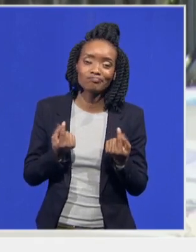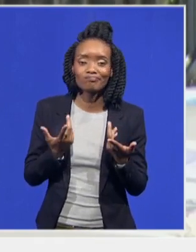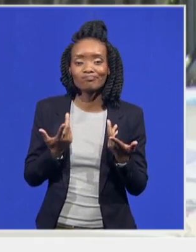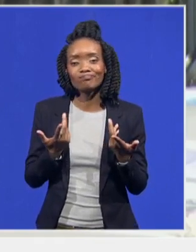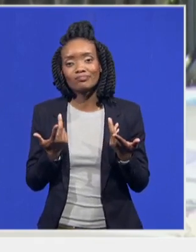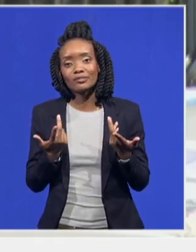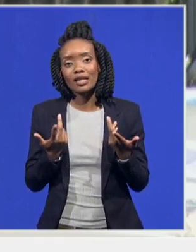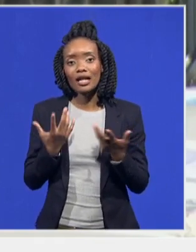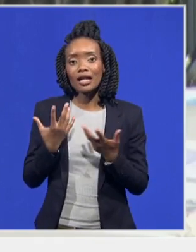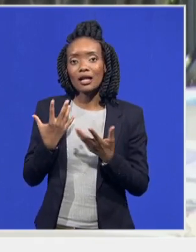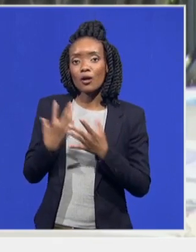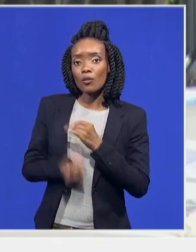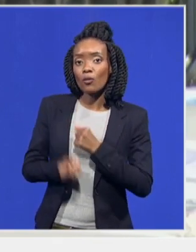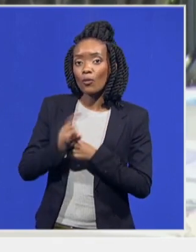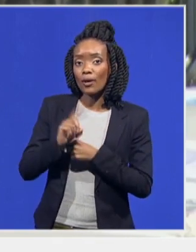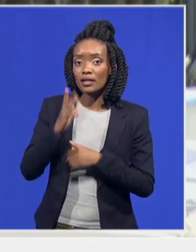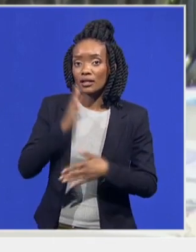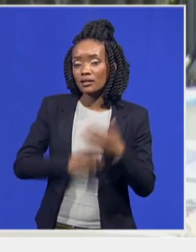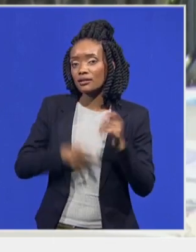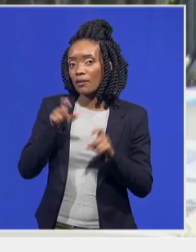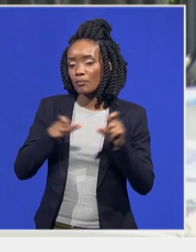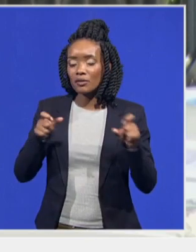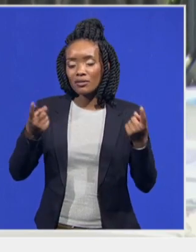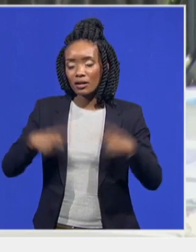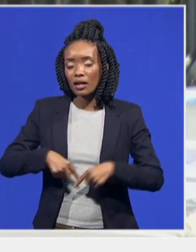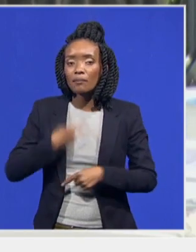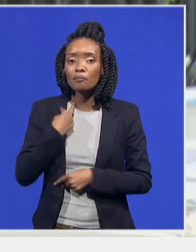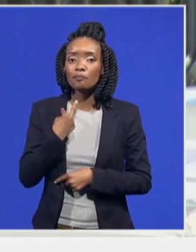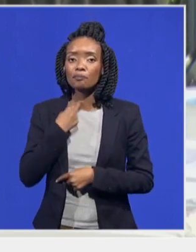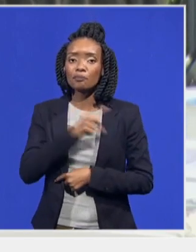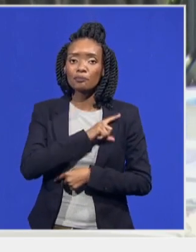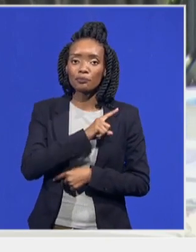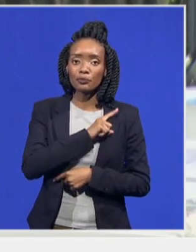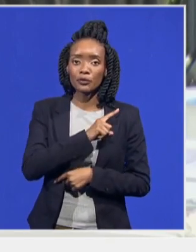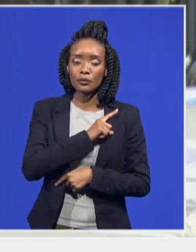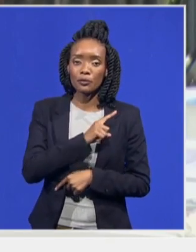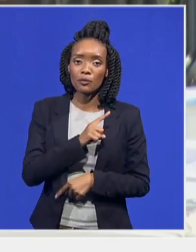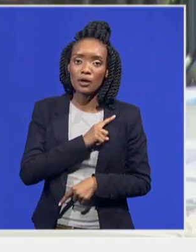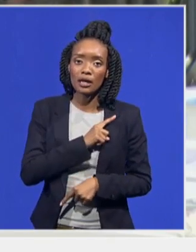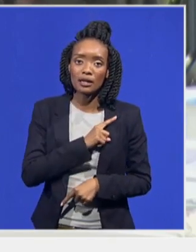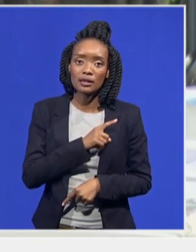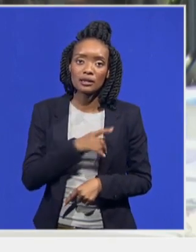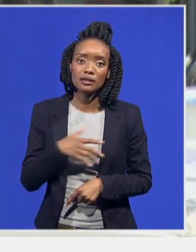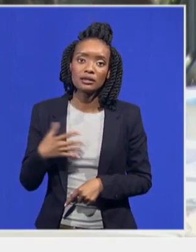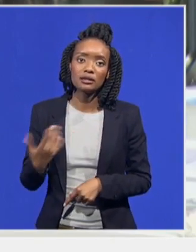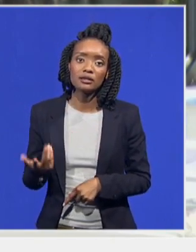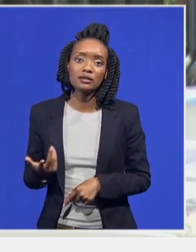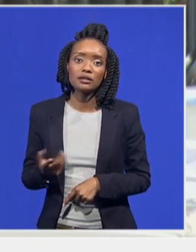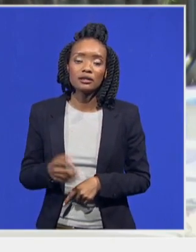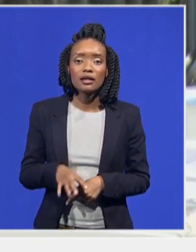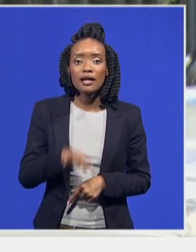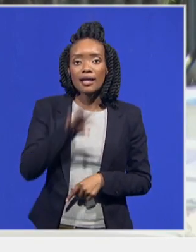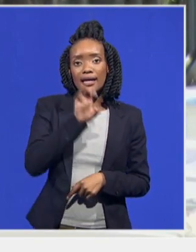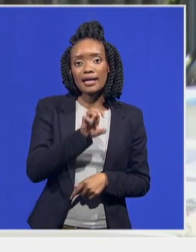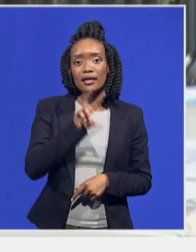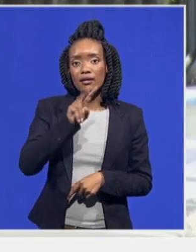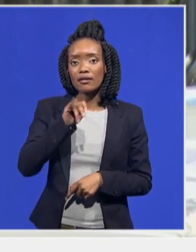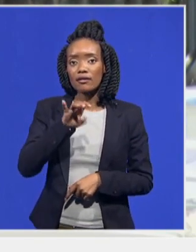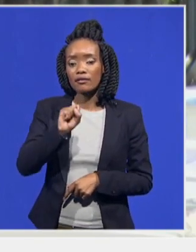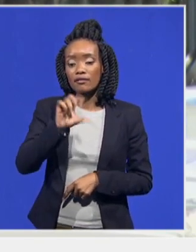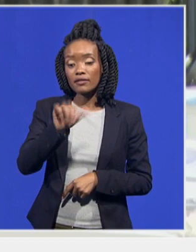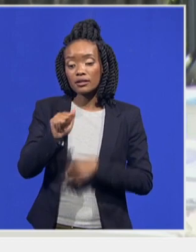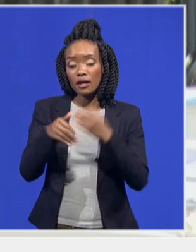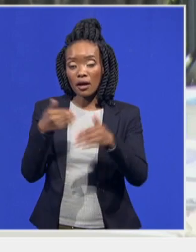to attend the Travel Indaba, and merely because of the processing of the e-visas. Now I am